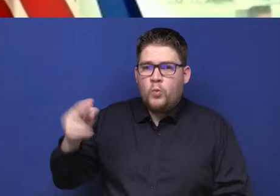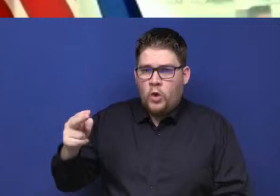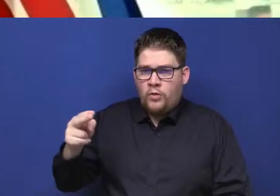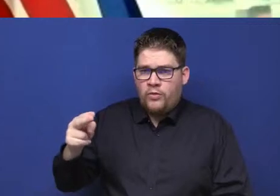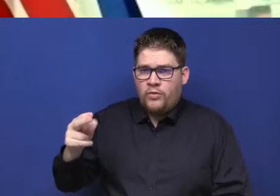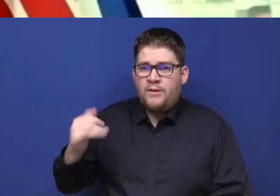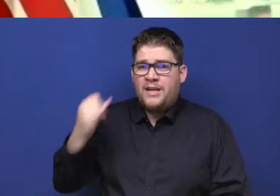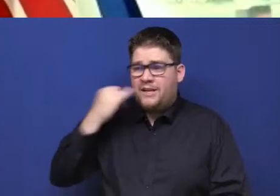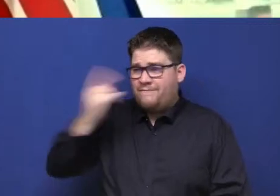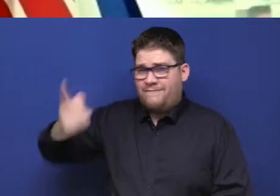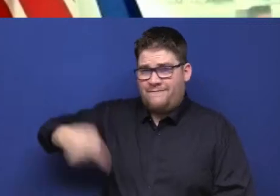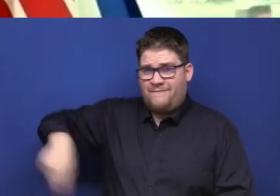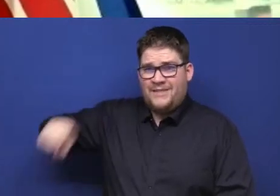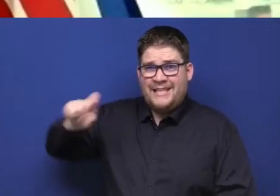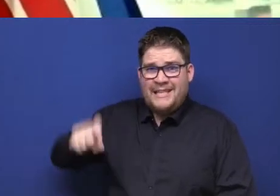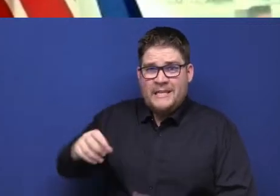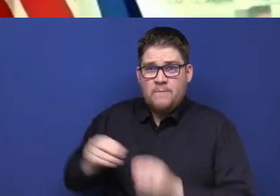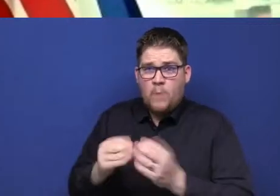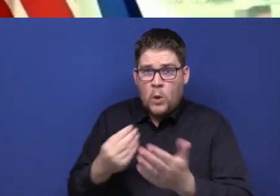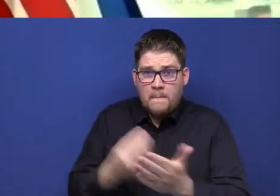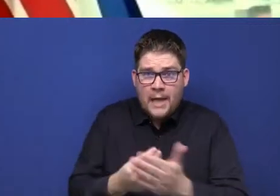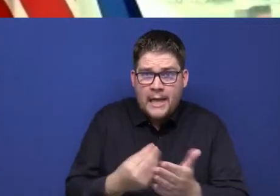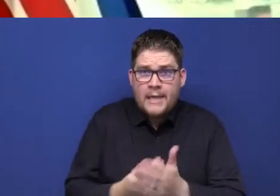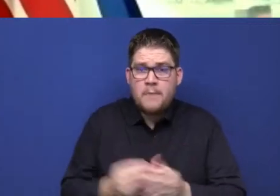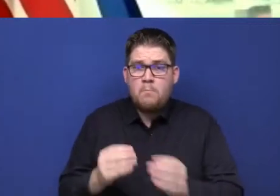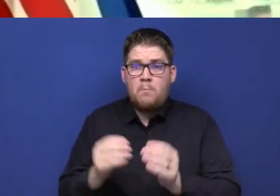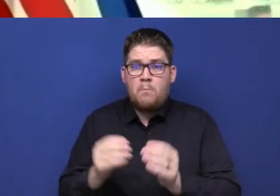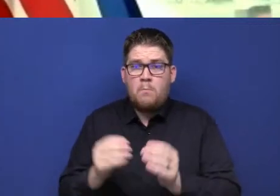been an issue in any fire season.